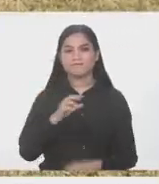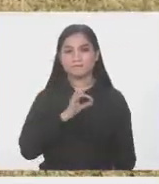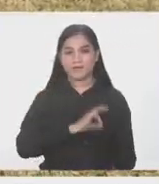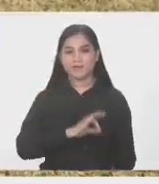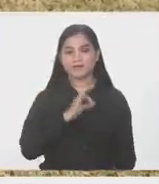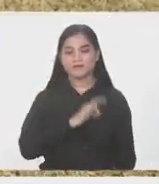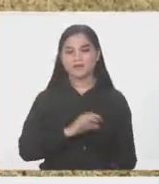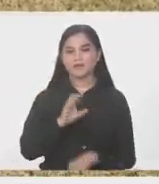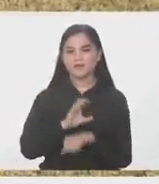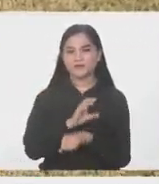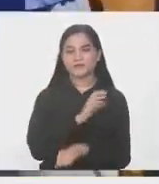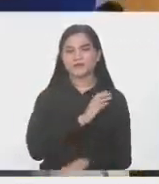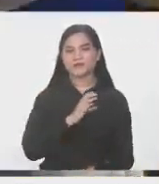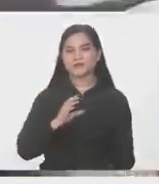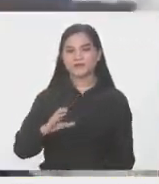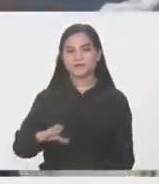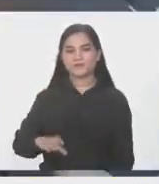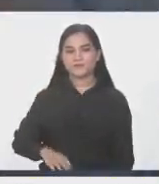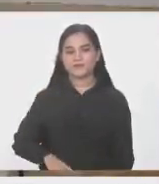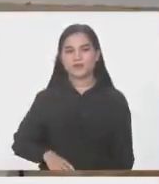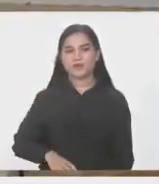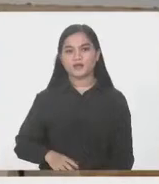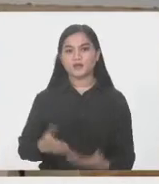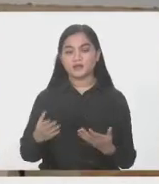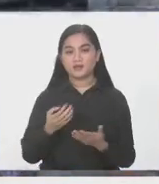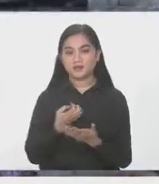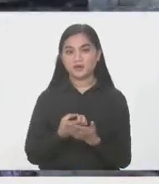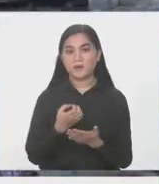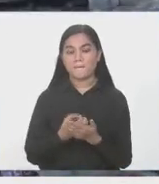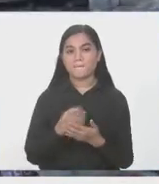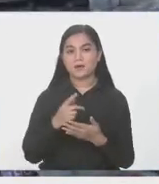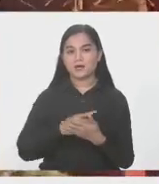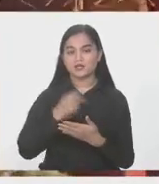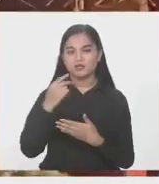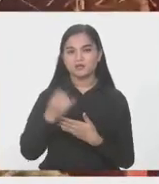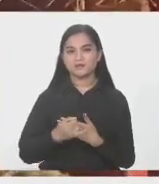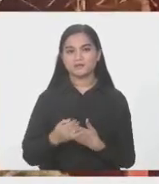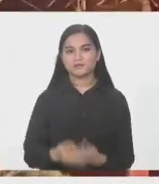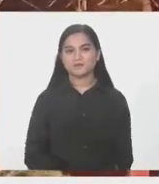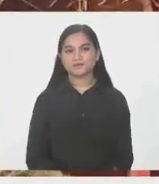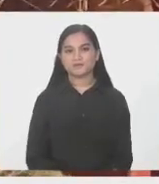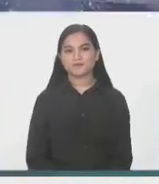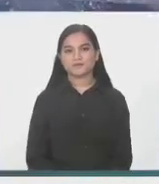of Iglesia Ni Cristo's thriving eco-farming projects.